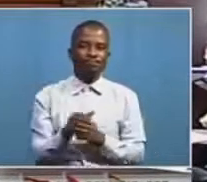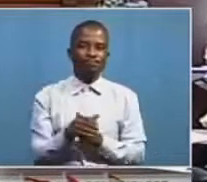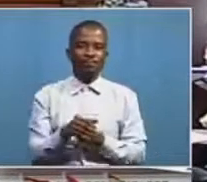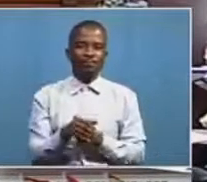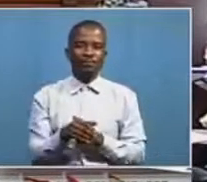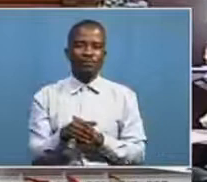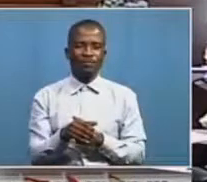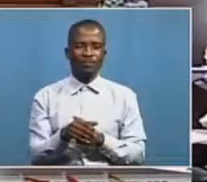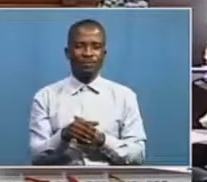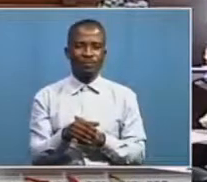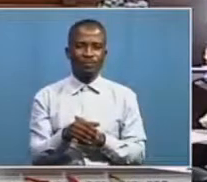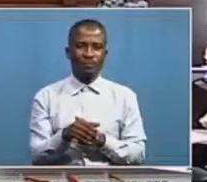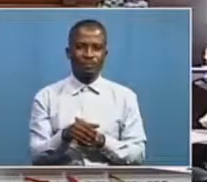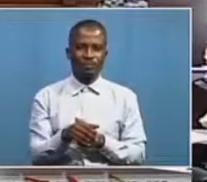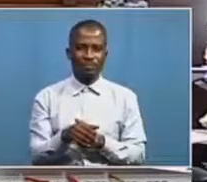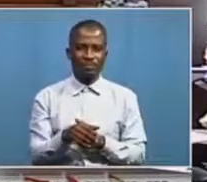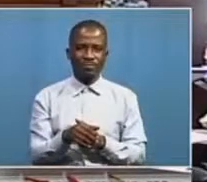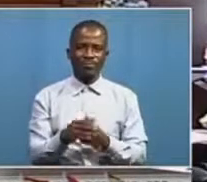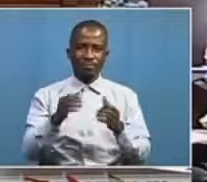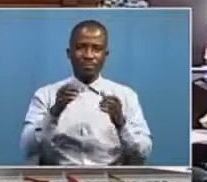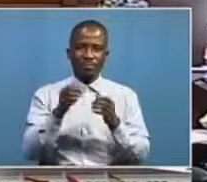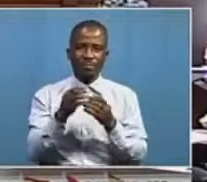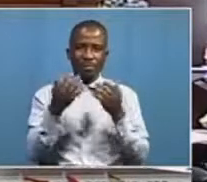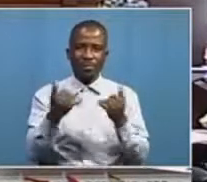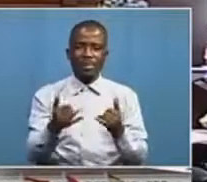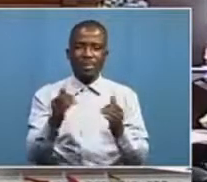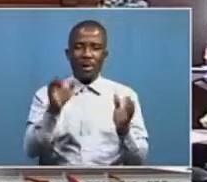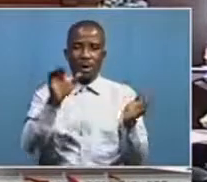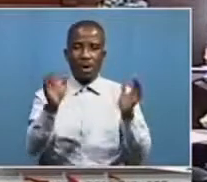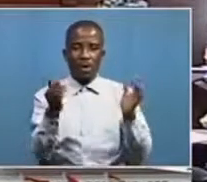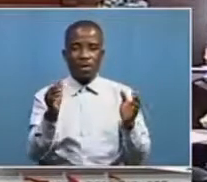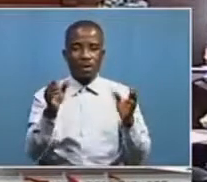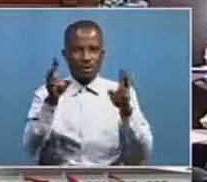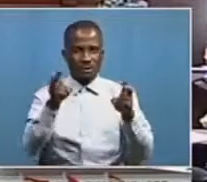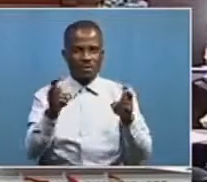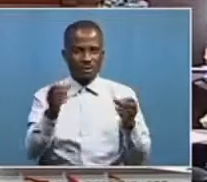as contended by the respondent. See Appear, the second versus Boaji,